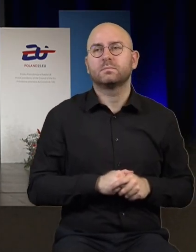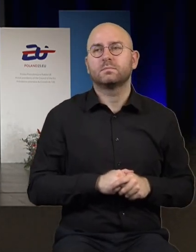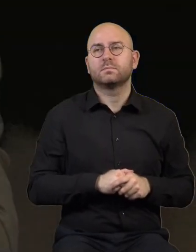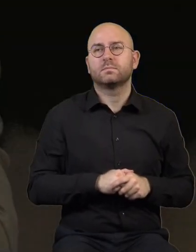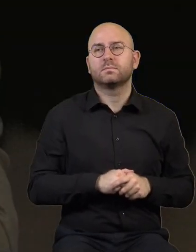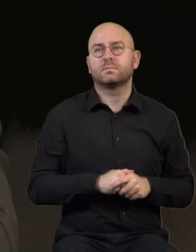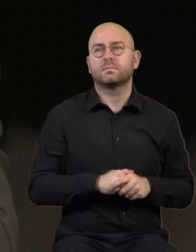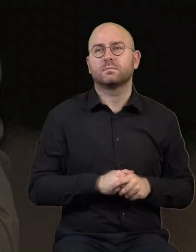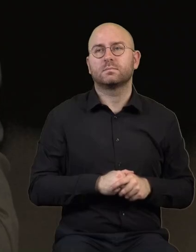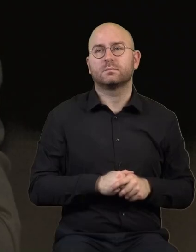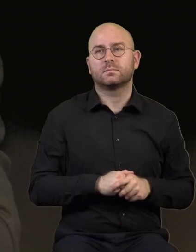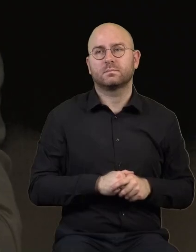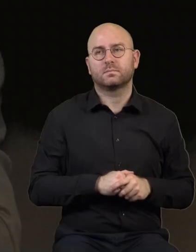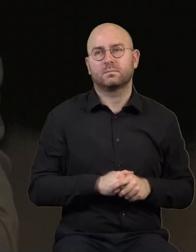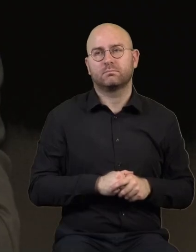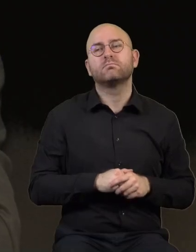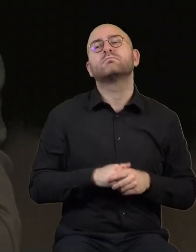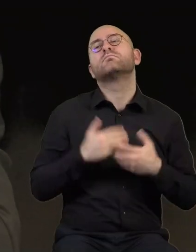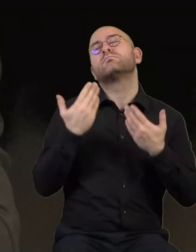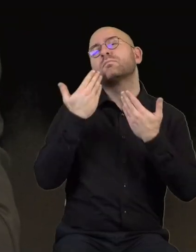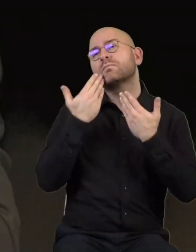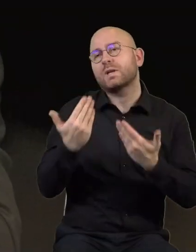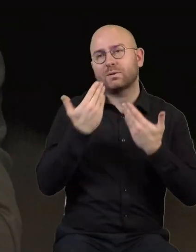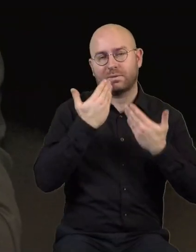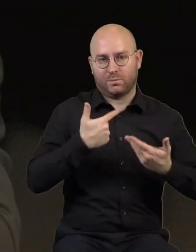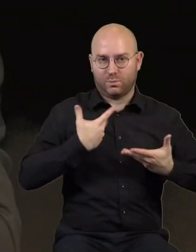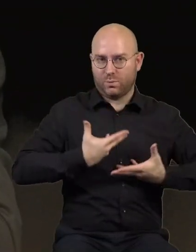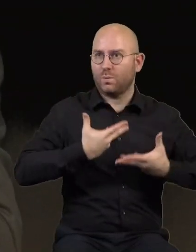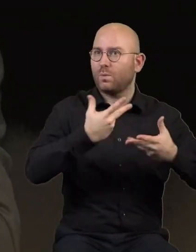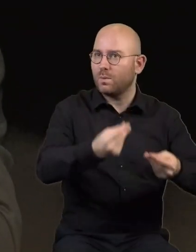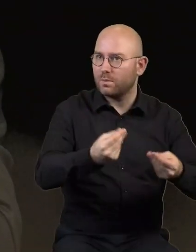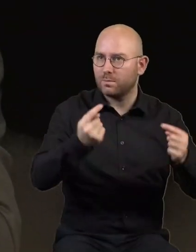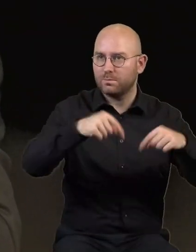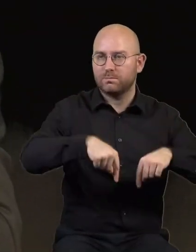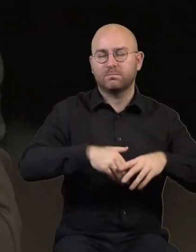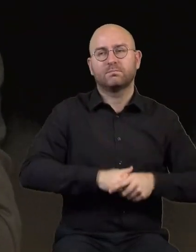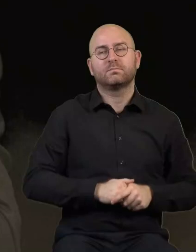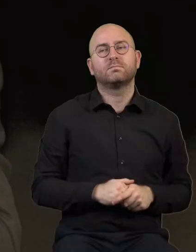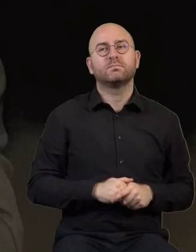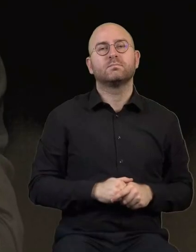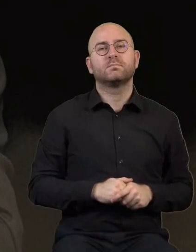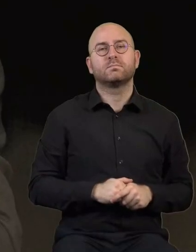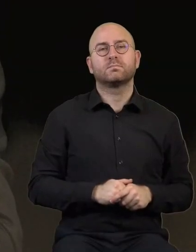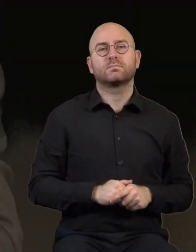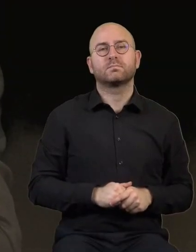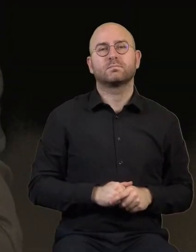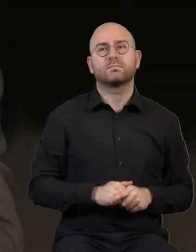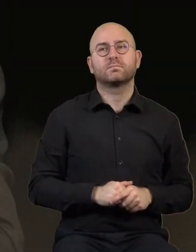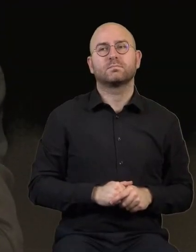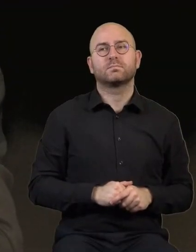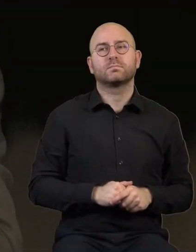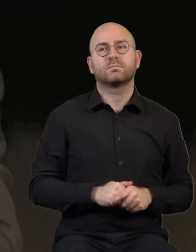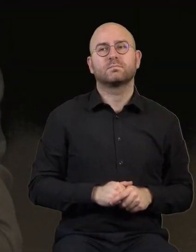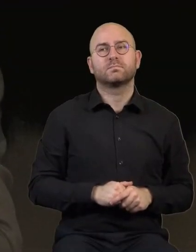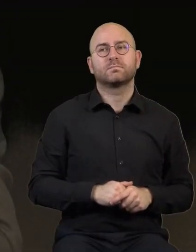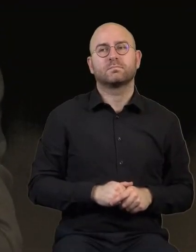here. For those who don't know Jaspers, I think most people probably do here, but just to say that